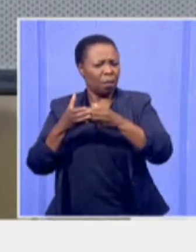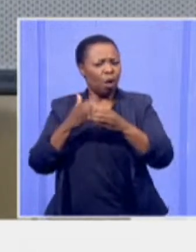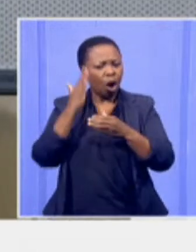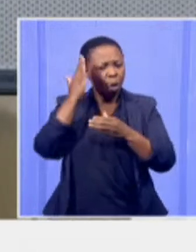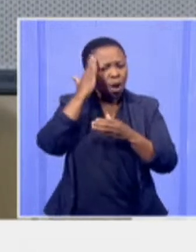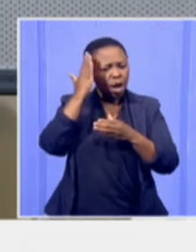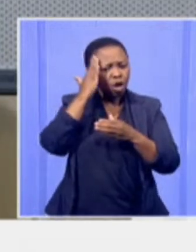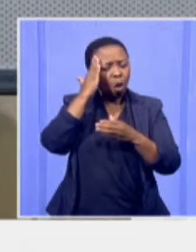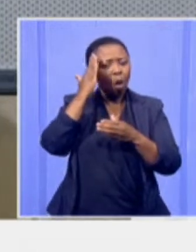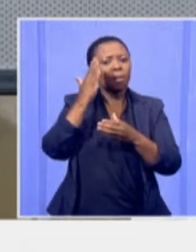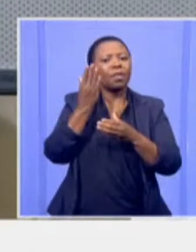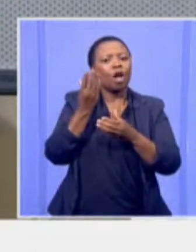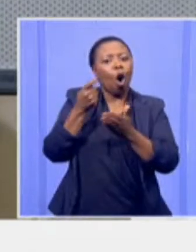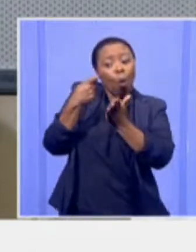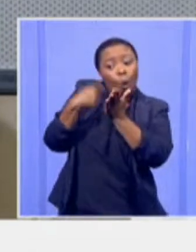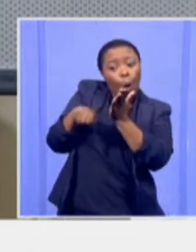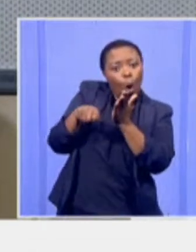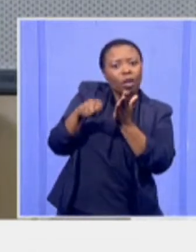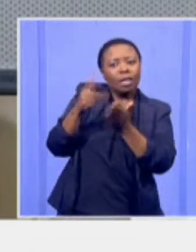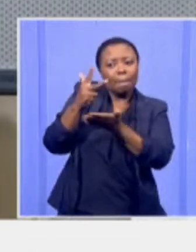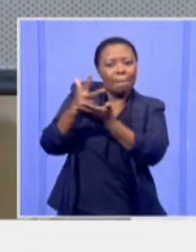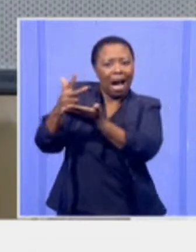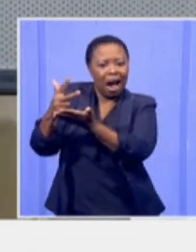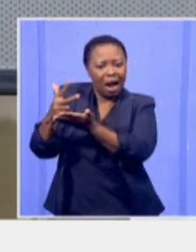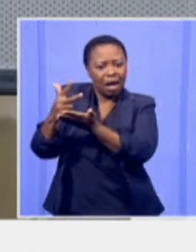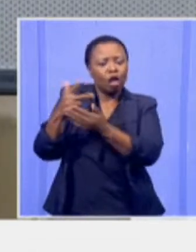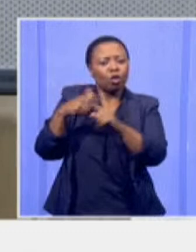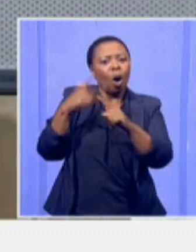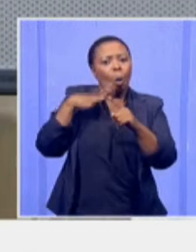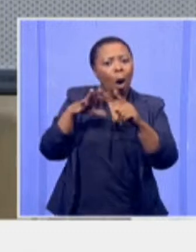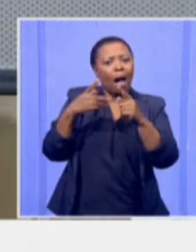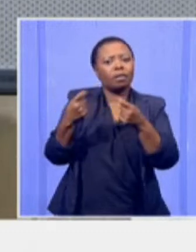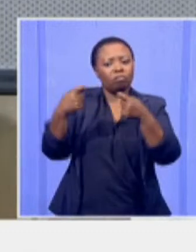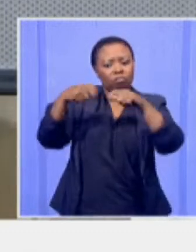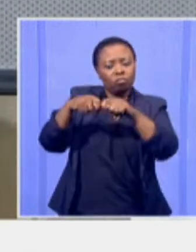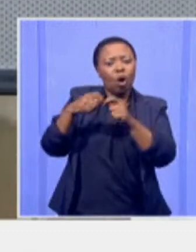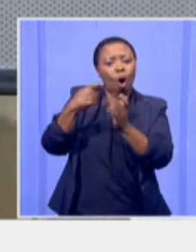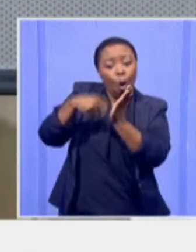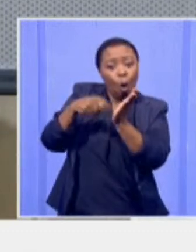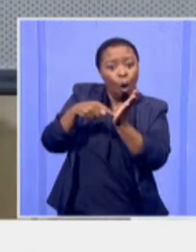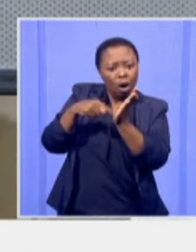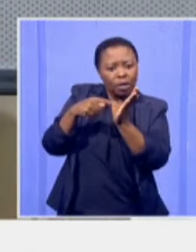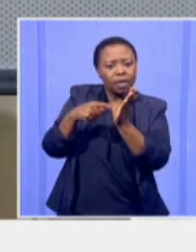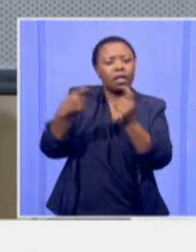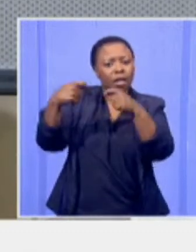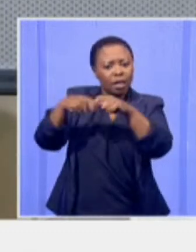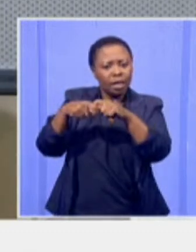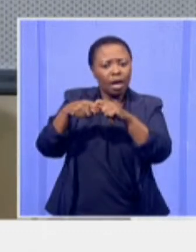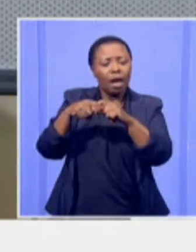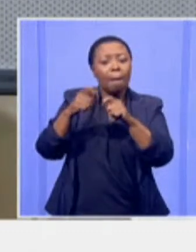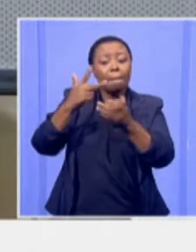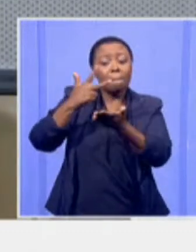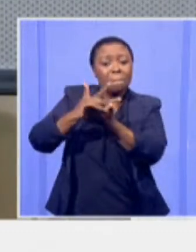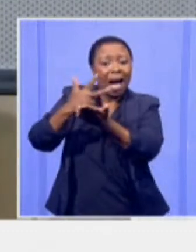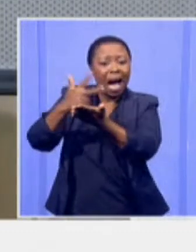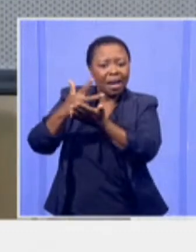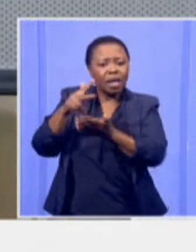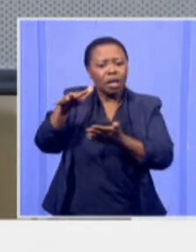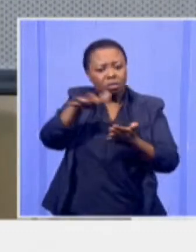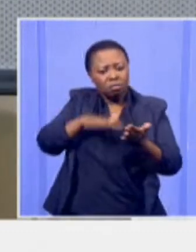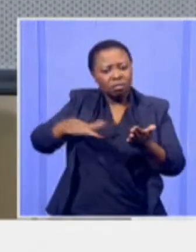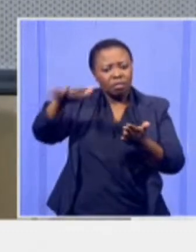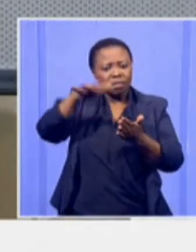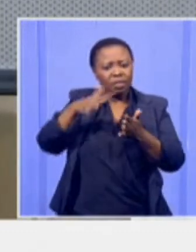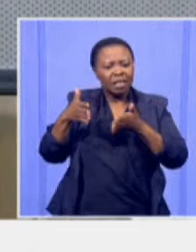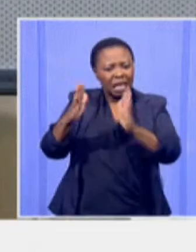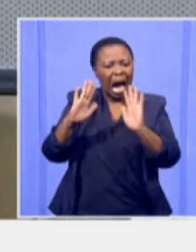to parking. And we said we want to contribute to that cost. Let's review the parking model. Till today, nothing